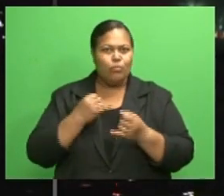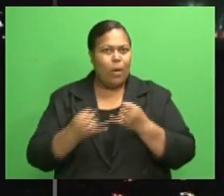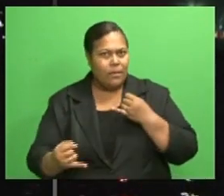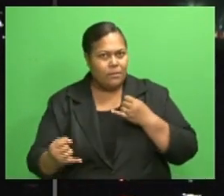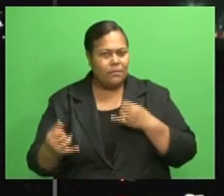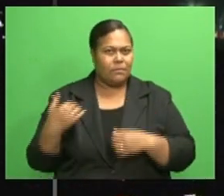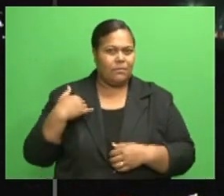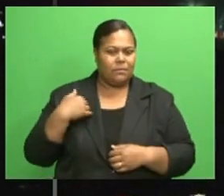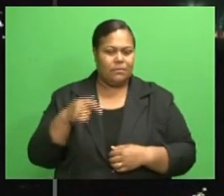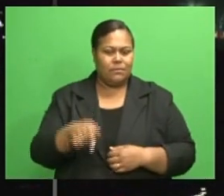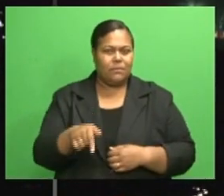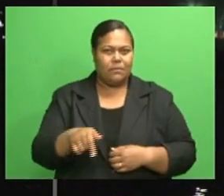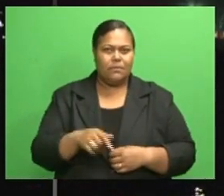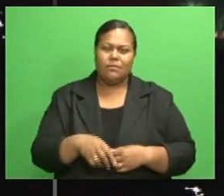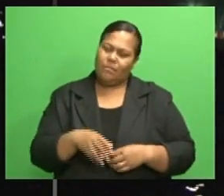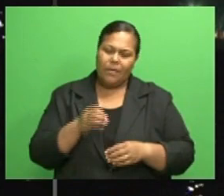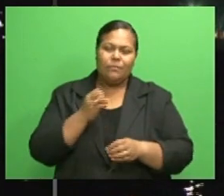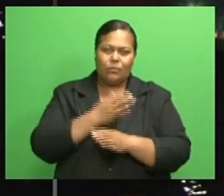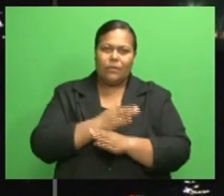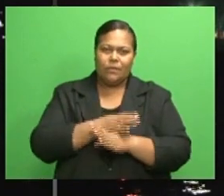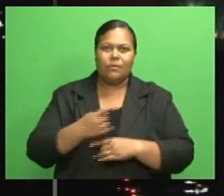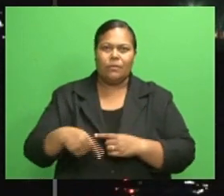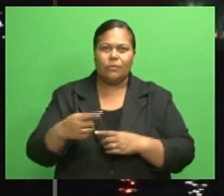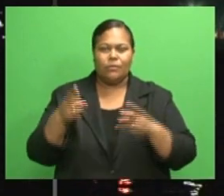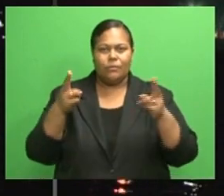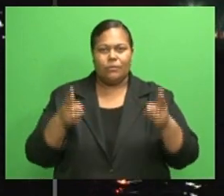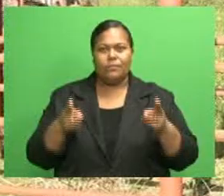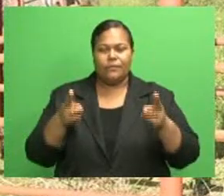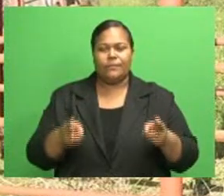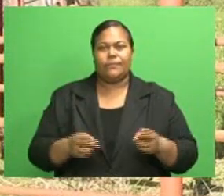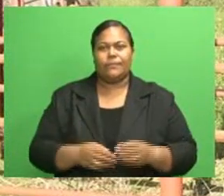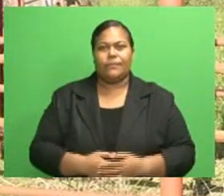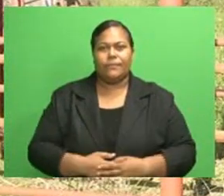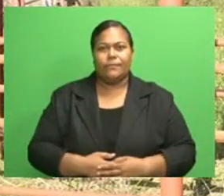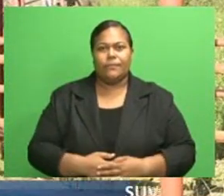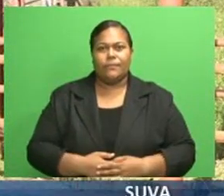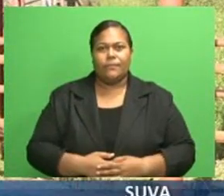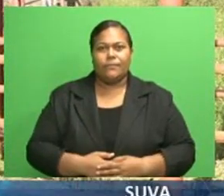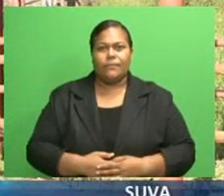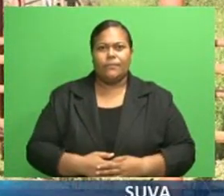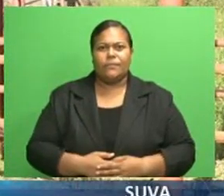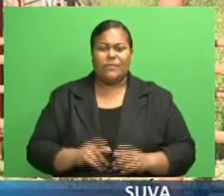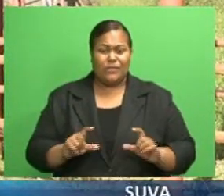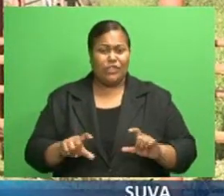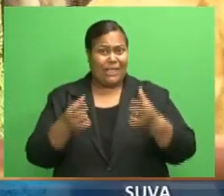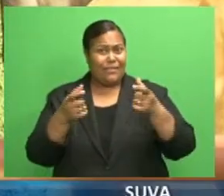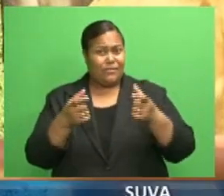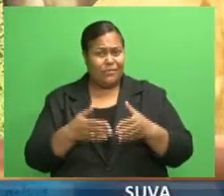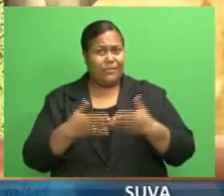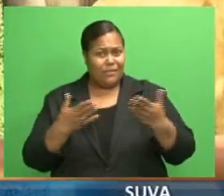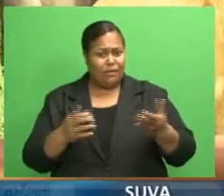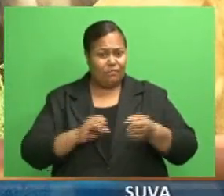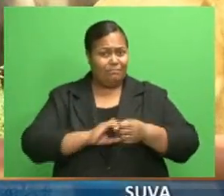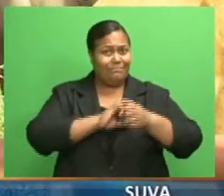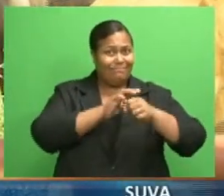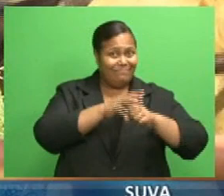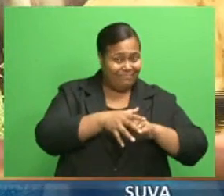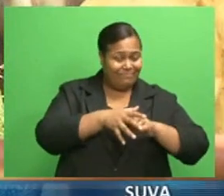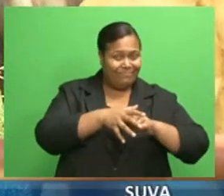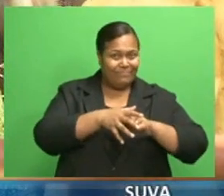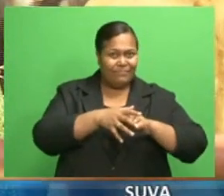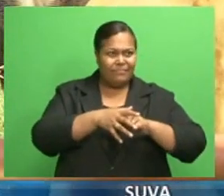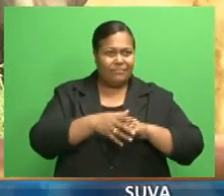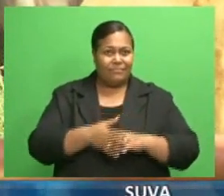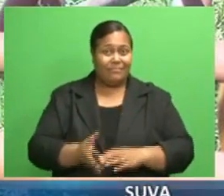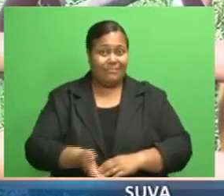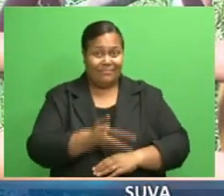continue as normal. Kritika Kumar reports. Despite the challenges posed by COVID-19, the Yangara